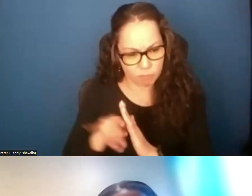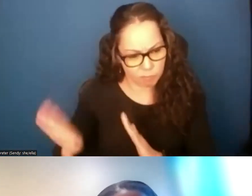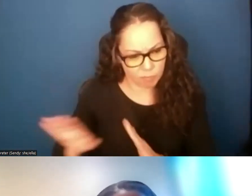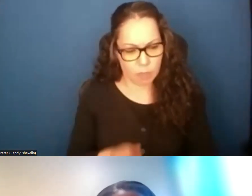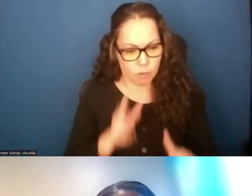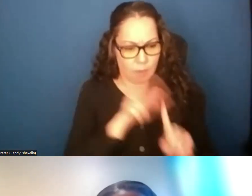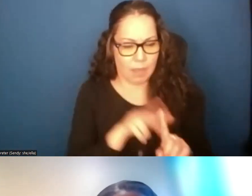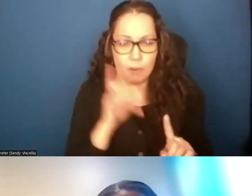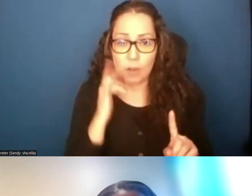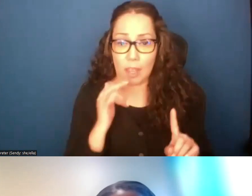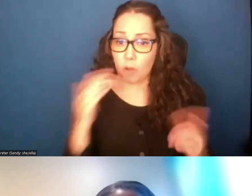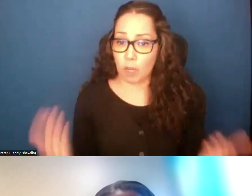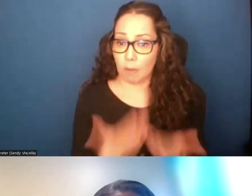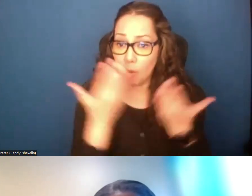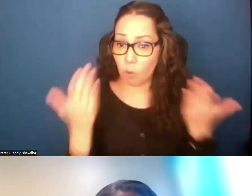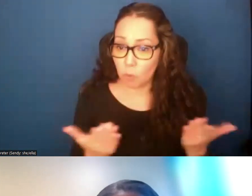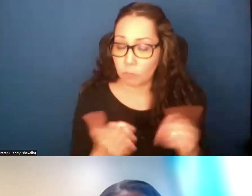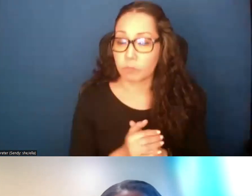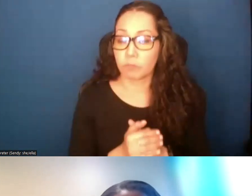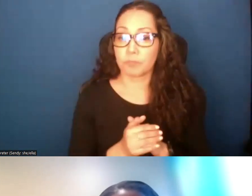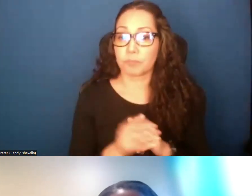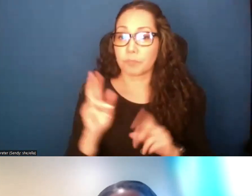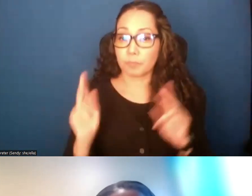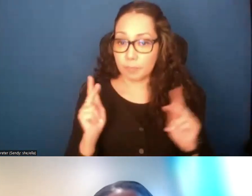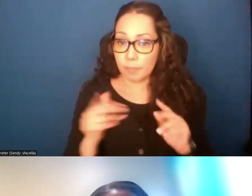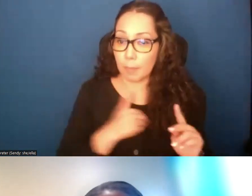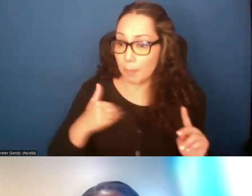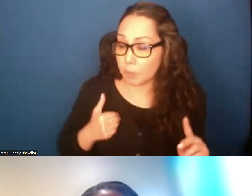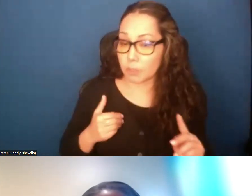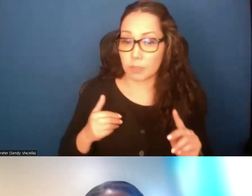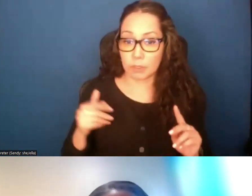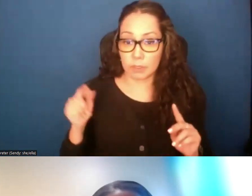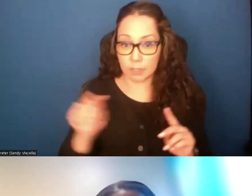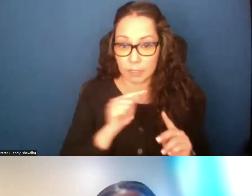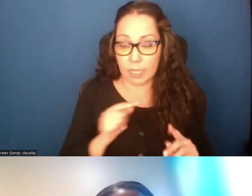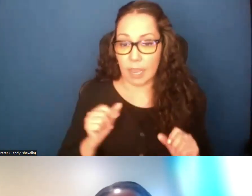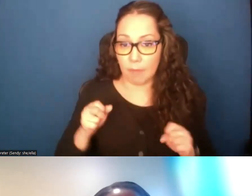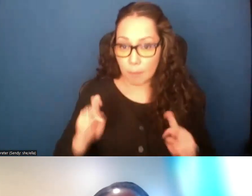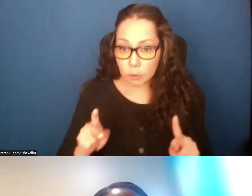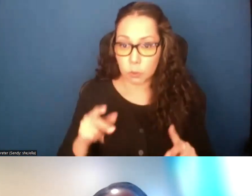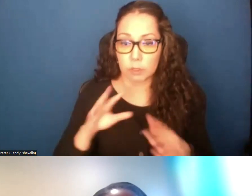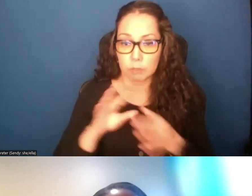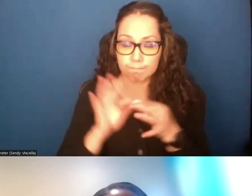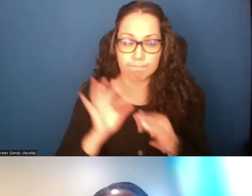Once that overview is provided, members of the public will have an opportunity to give comments.